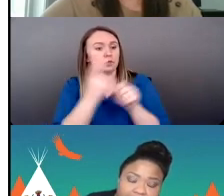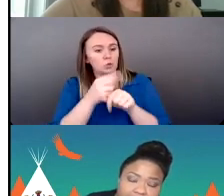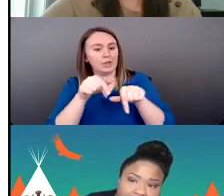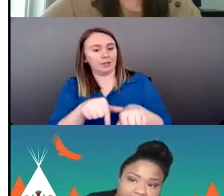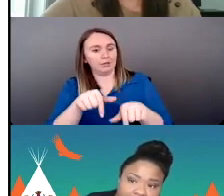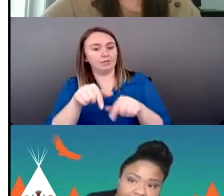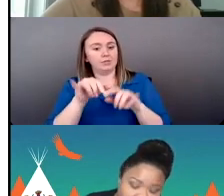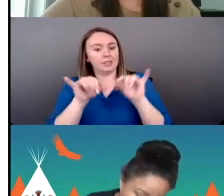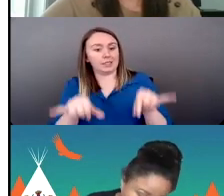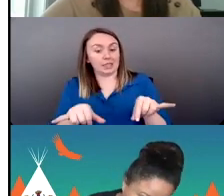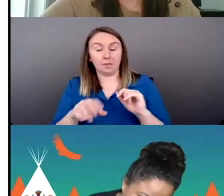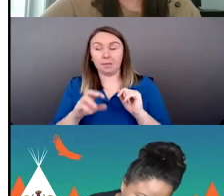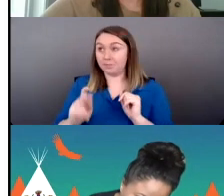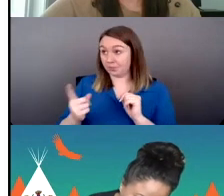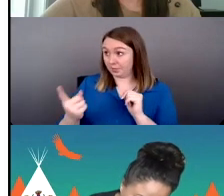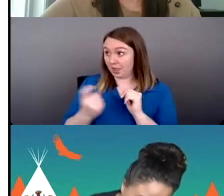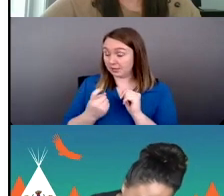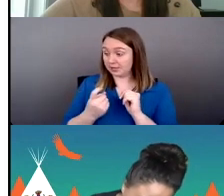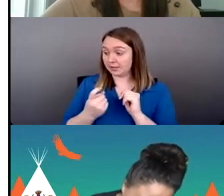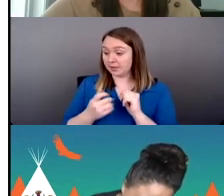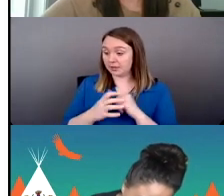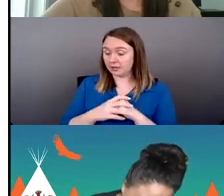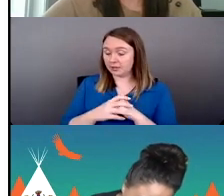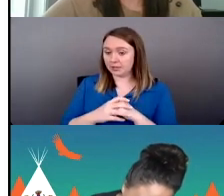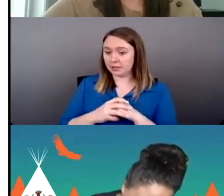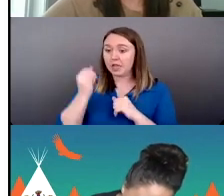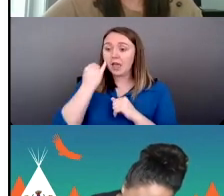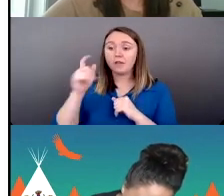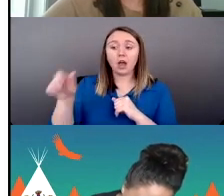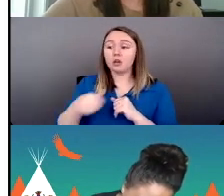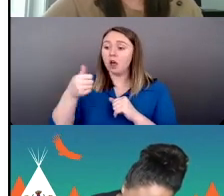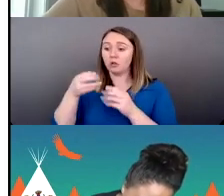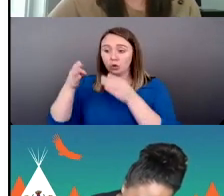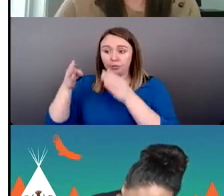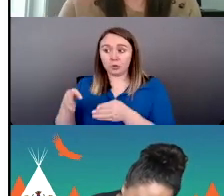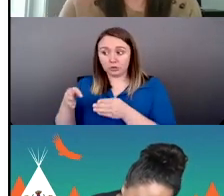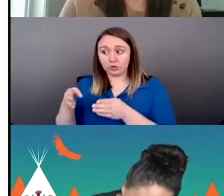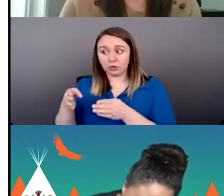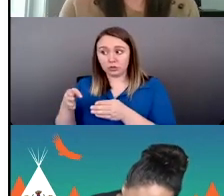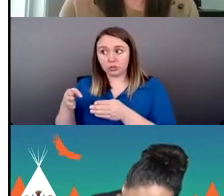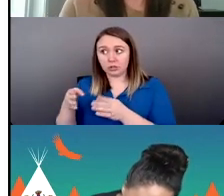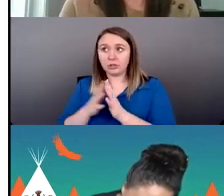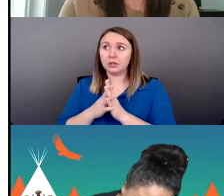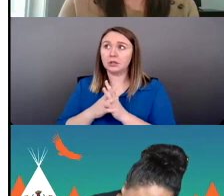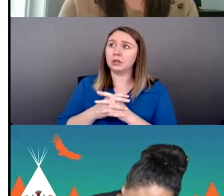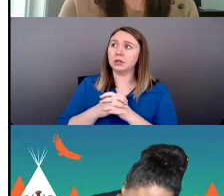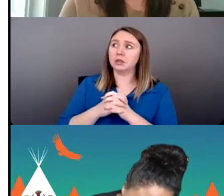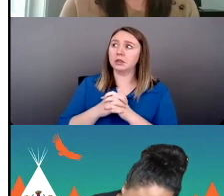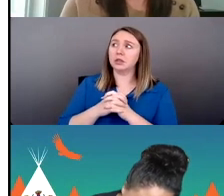Okay, so you're asking if someone else would find out the